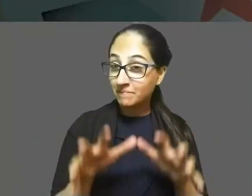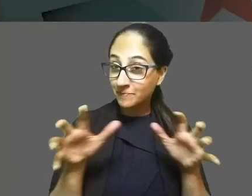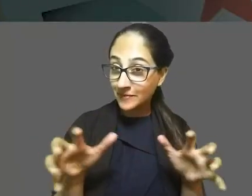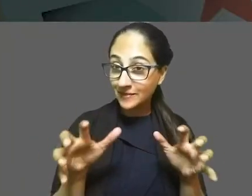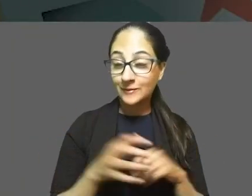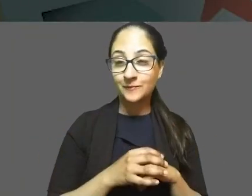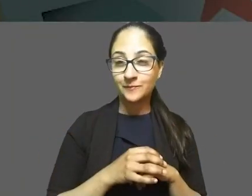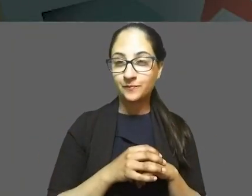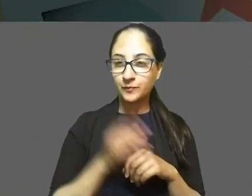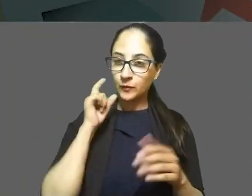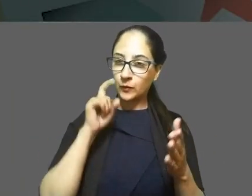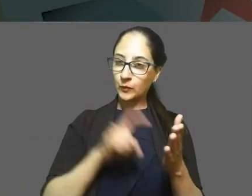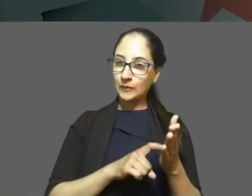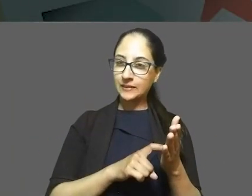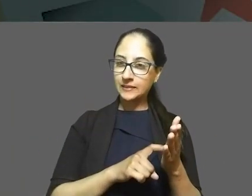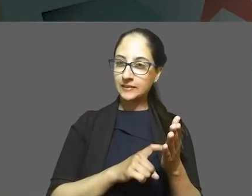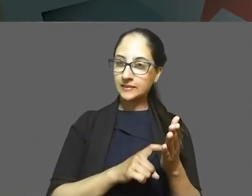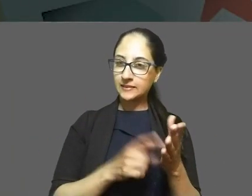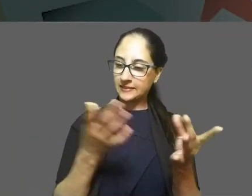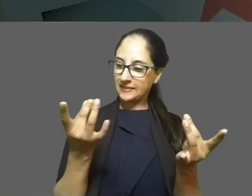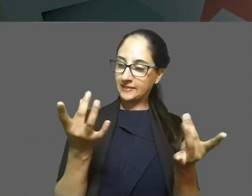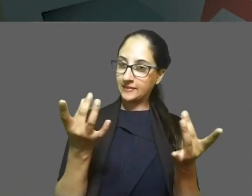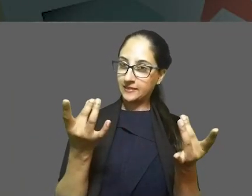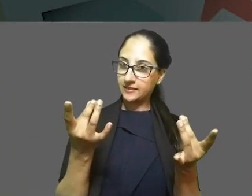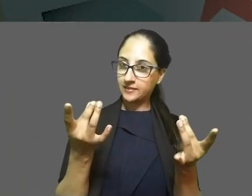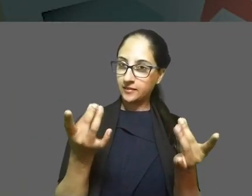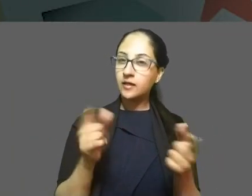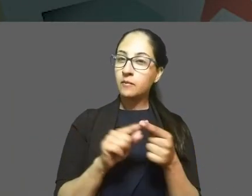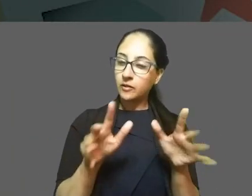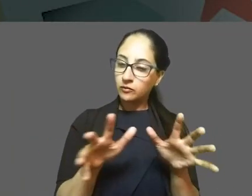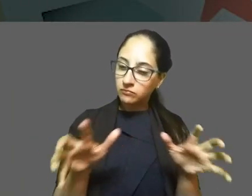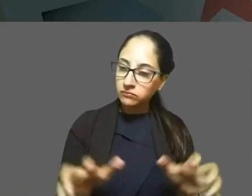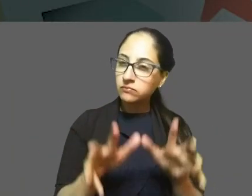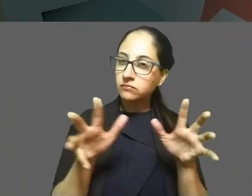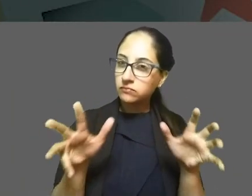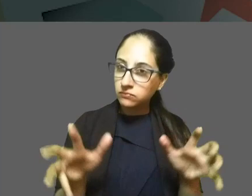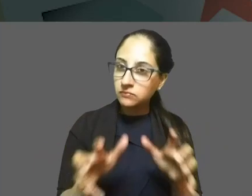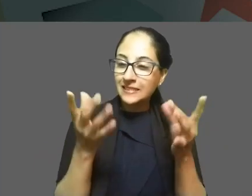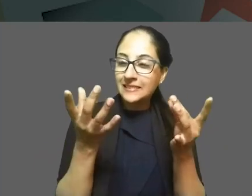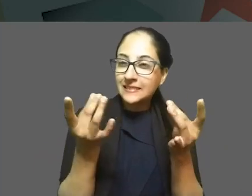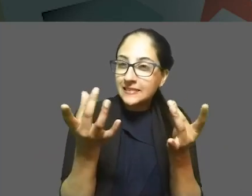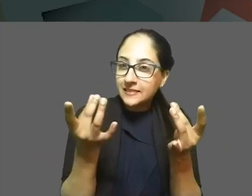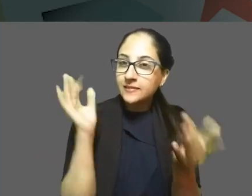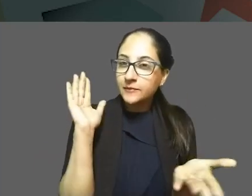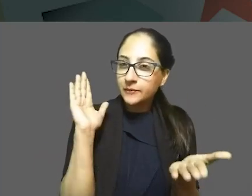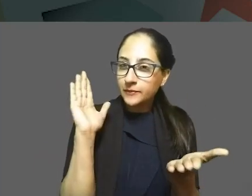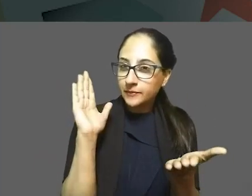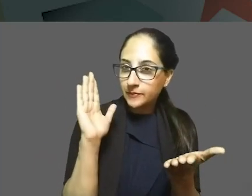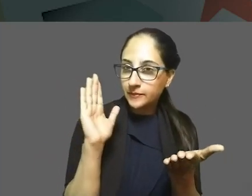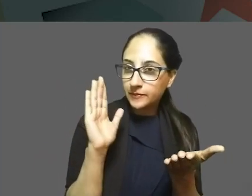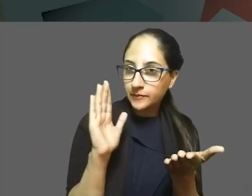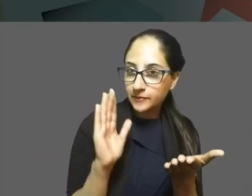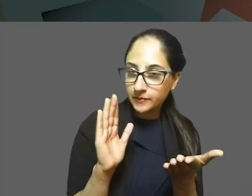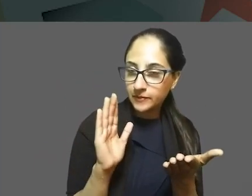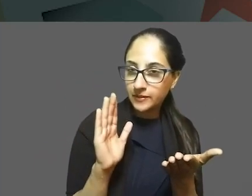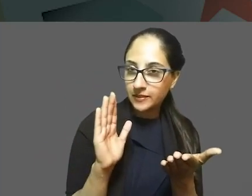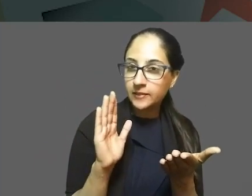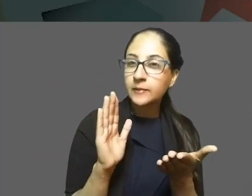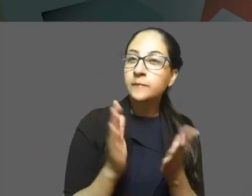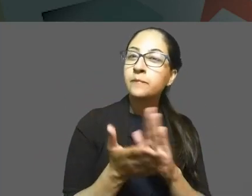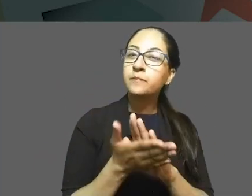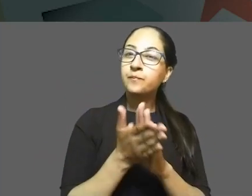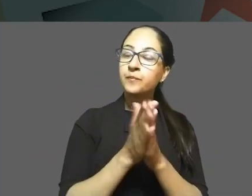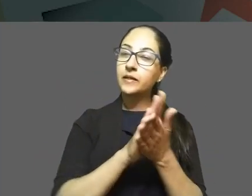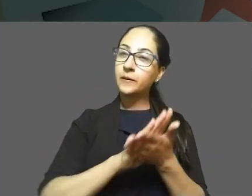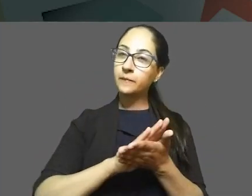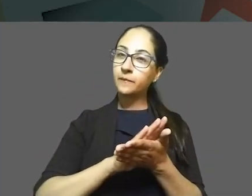Keep on working with it. It is going to be sticky at first. And as you keep on playing with it, it should